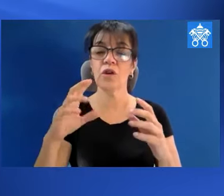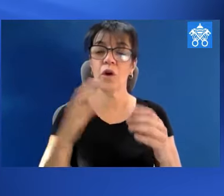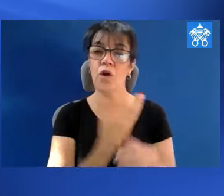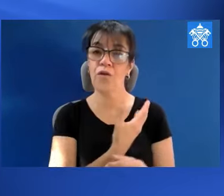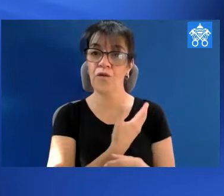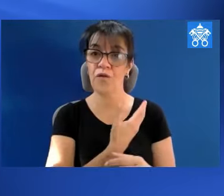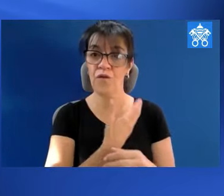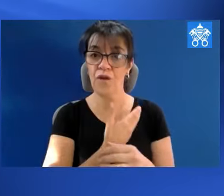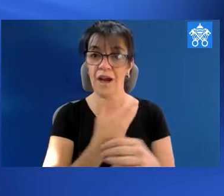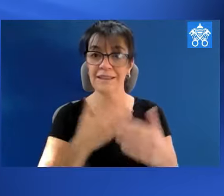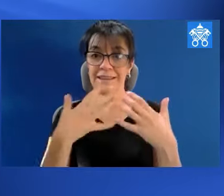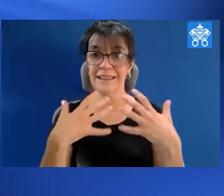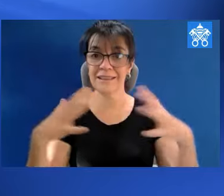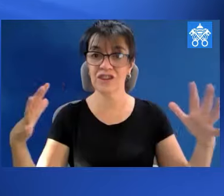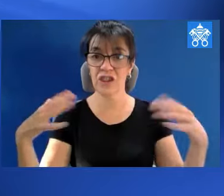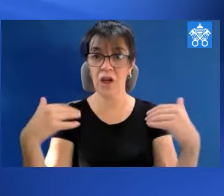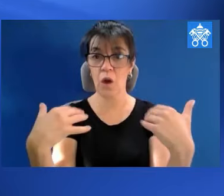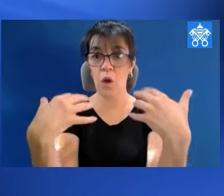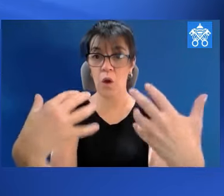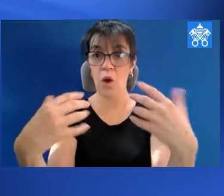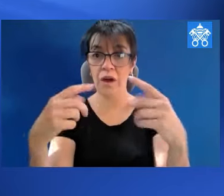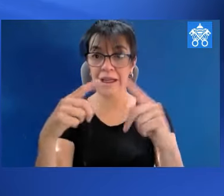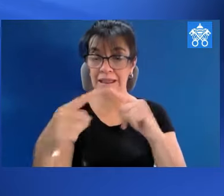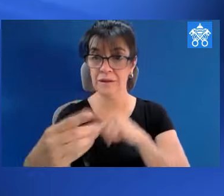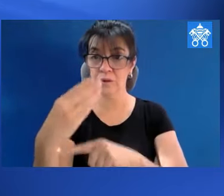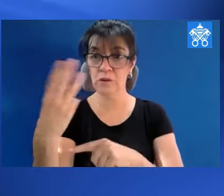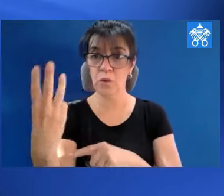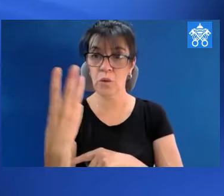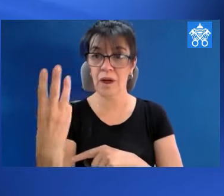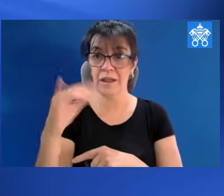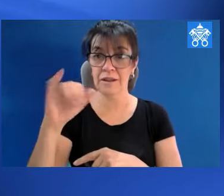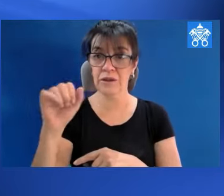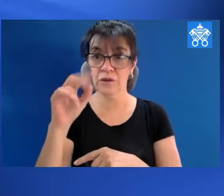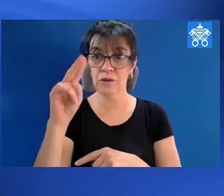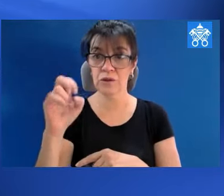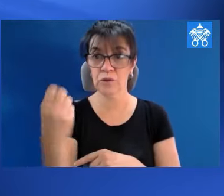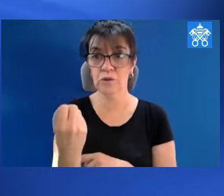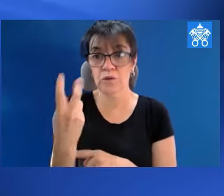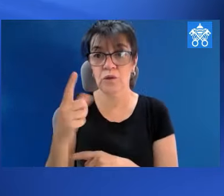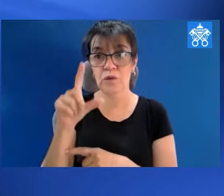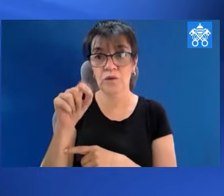Pope Francis' general audience this morning, Wednesday, June